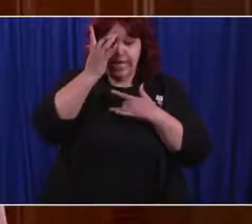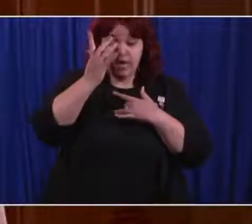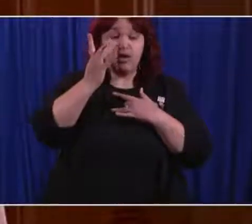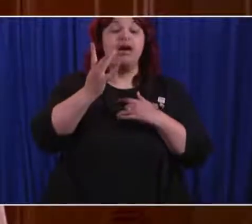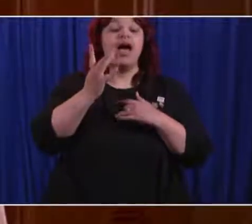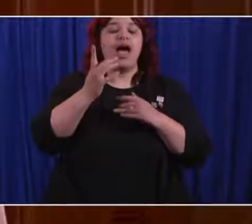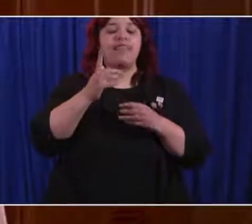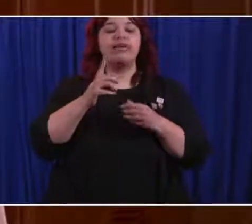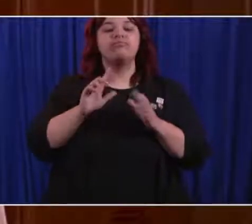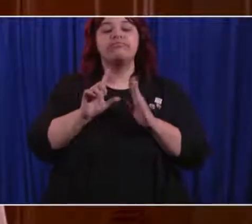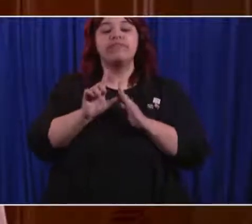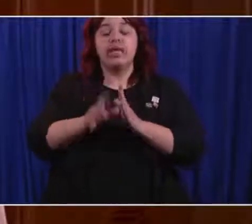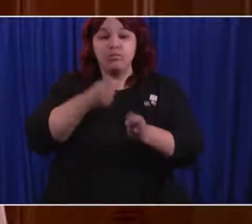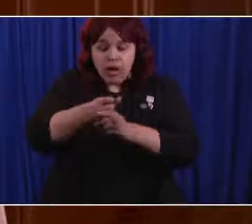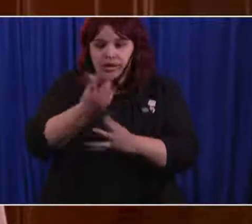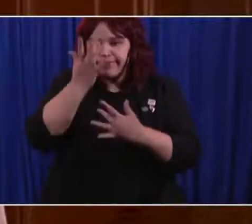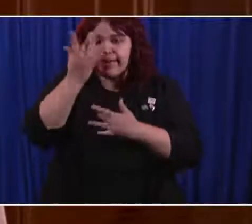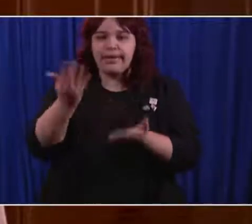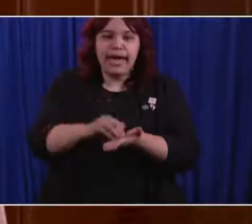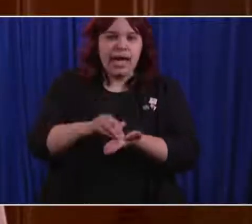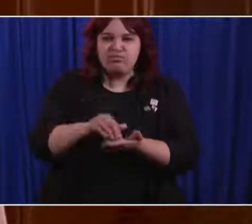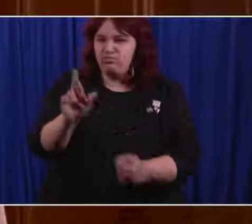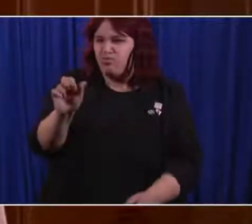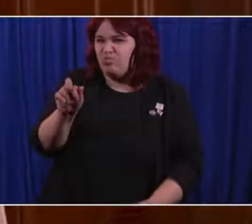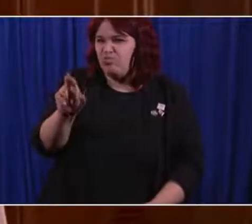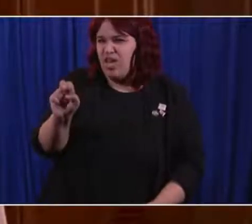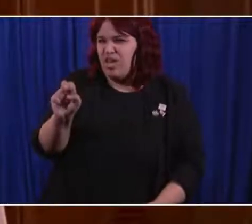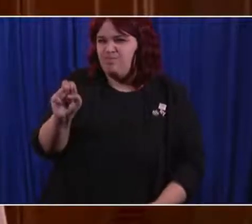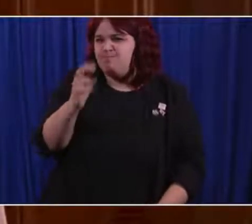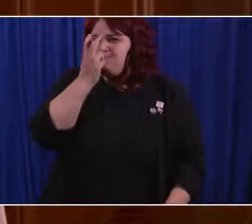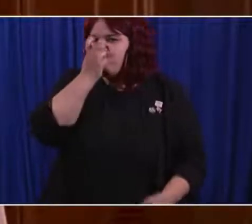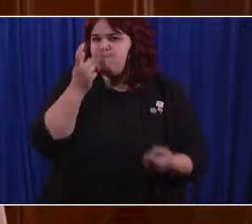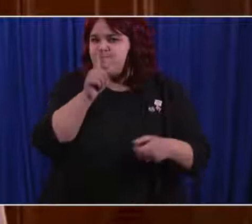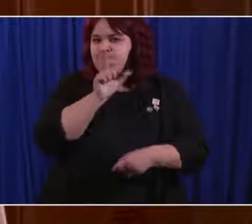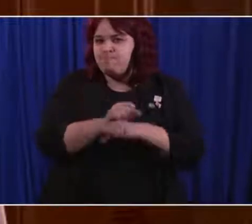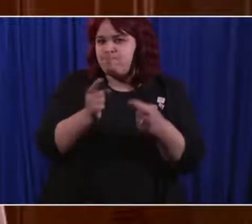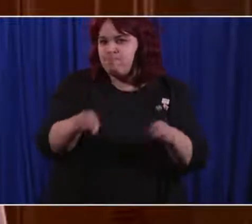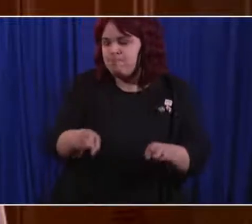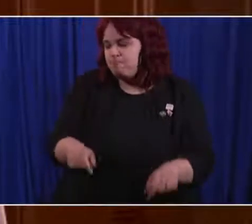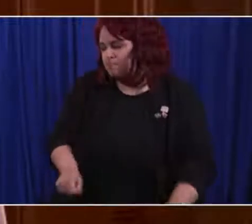Thank you. Next question is from Jess Harden at mahoningmatters.com.